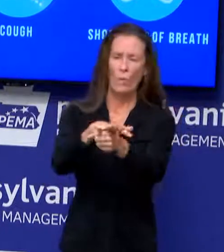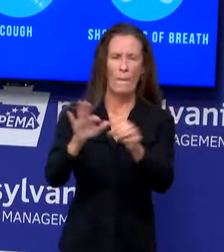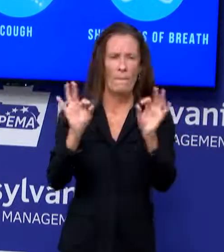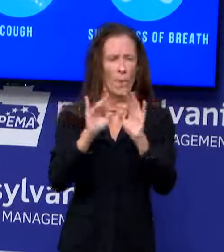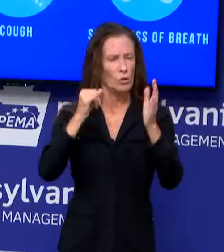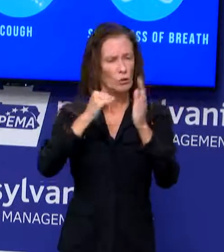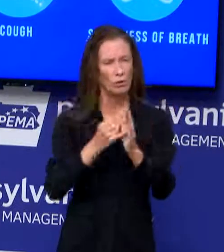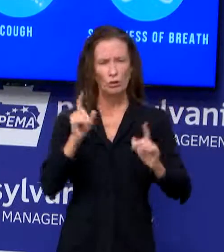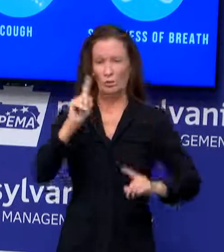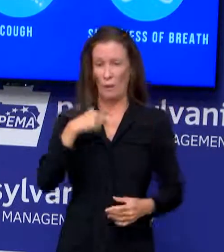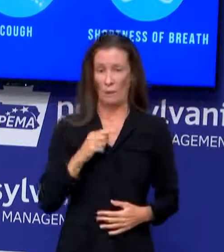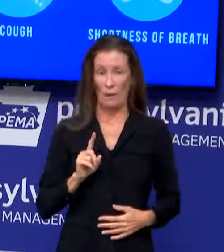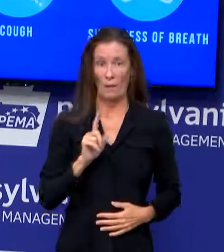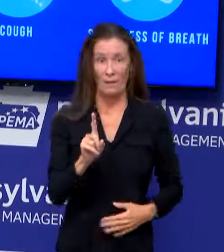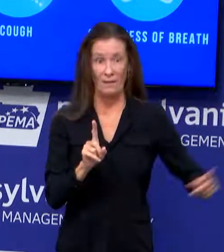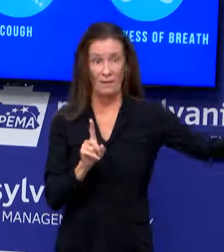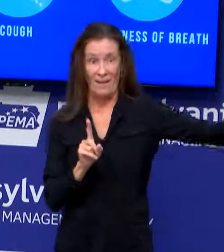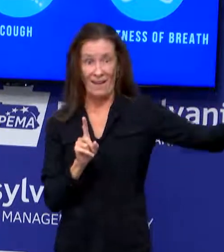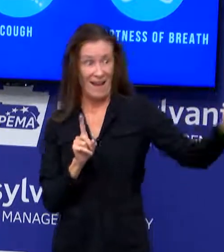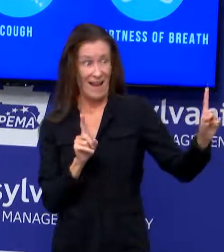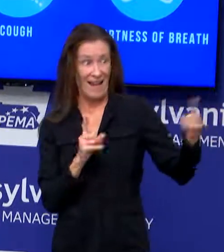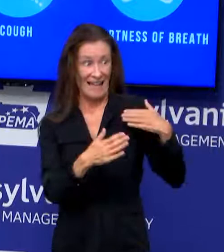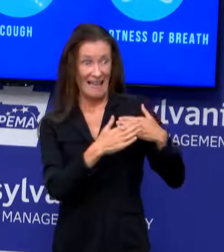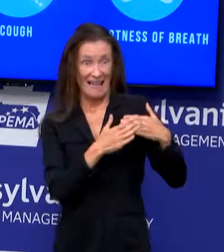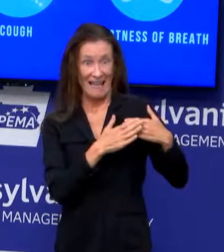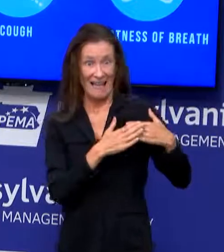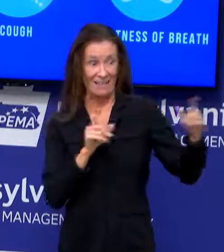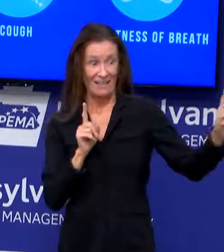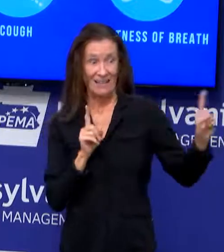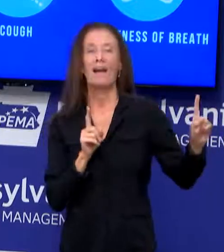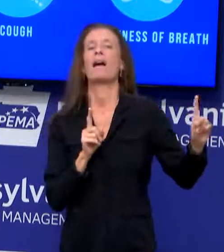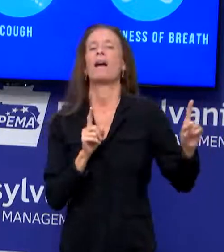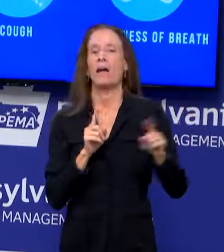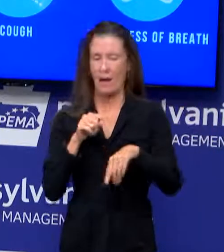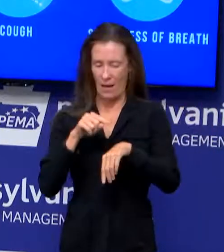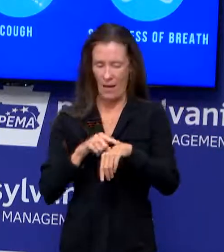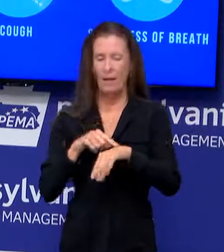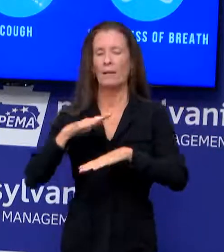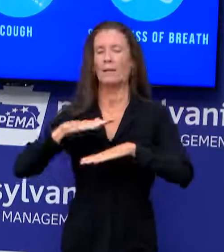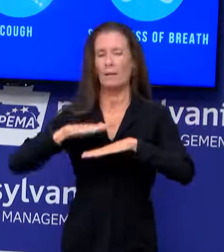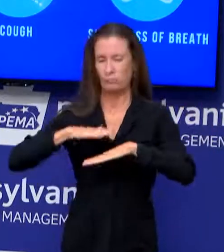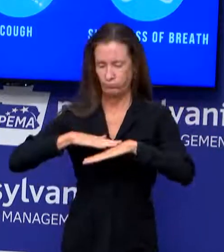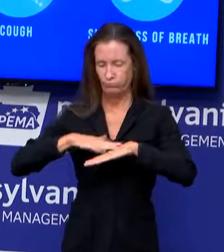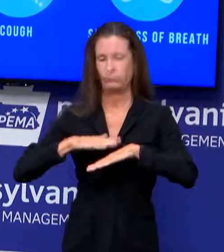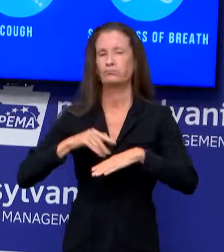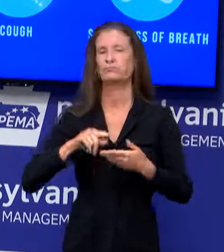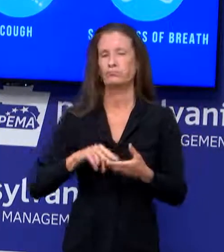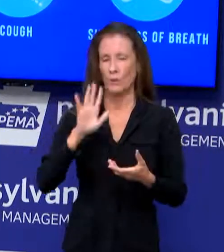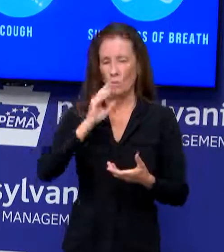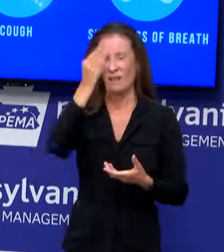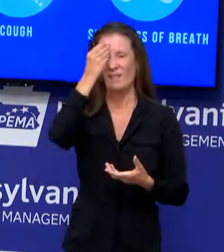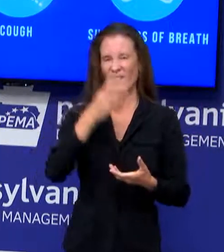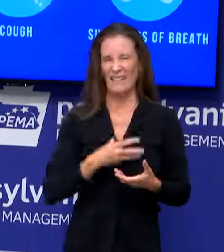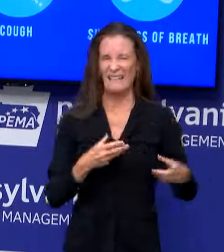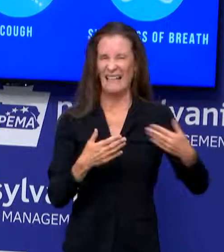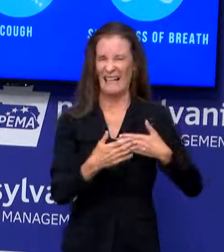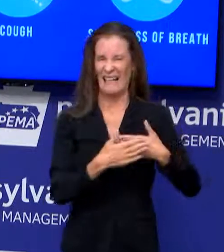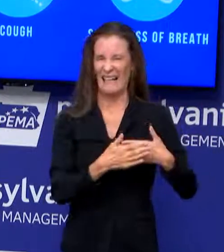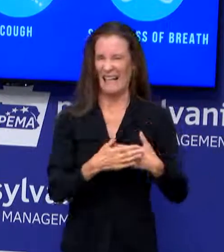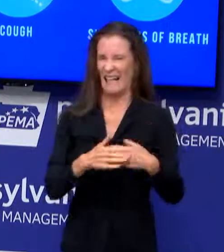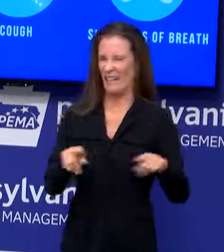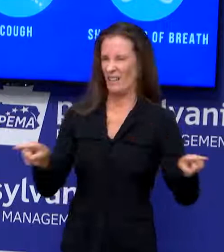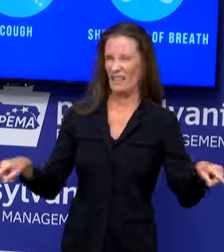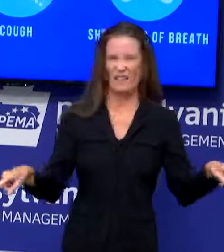within 6 feet of someone for 15 minutes or more, thus you are a close contact. It's not going to say that that was on a specific block